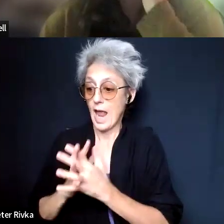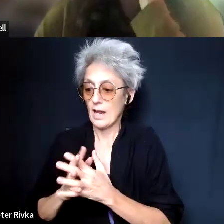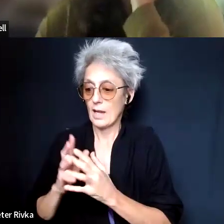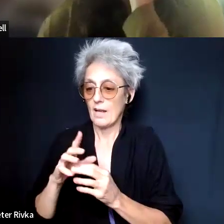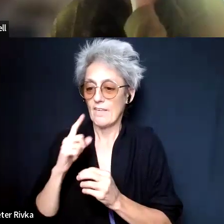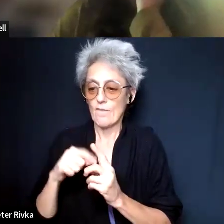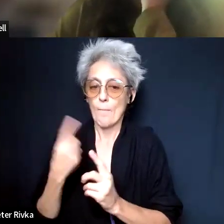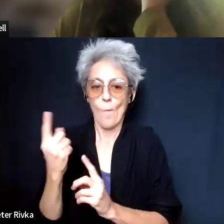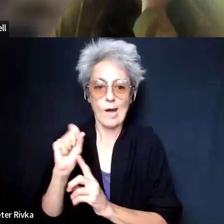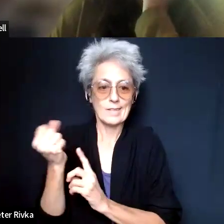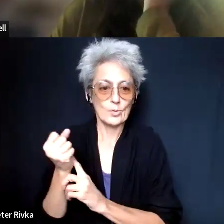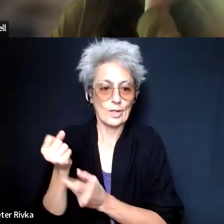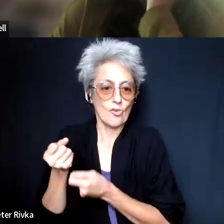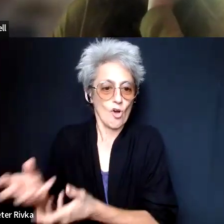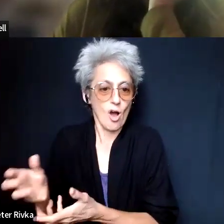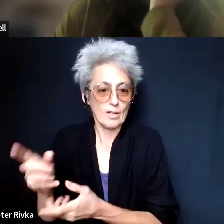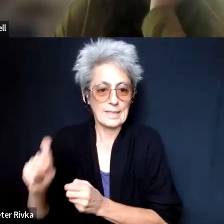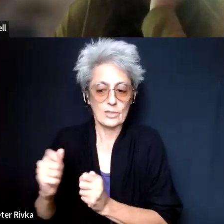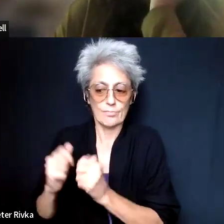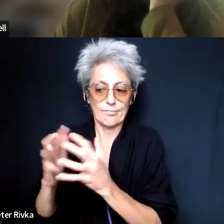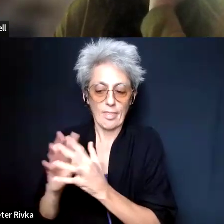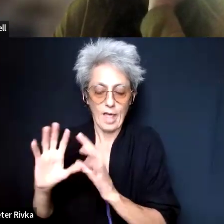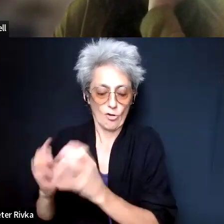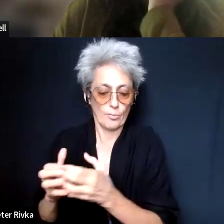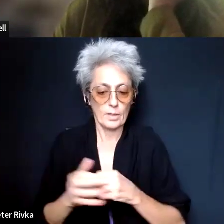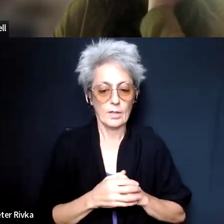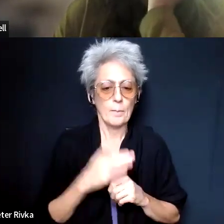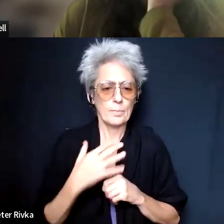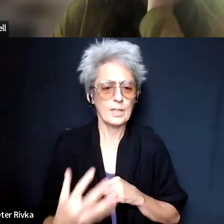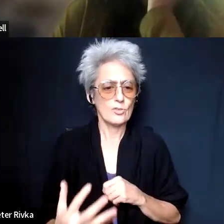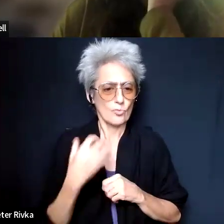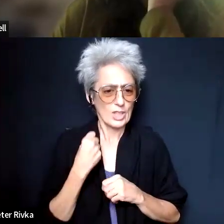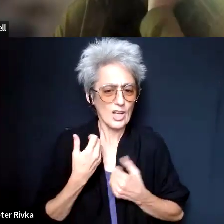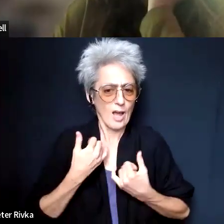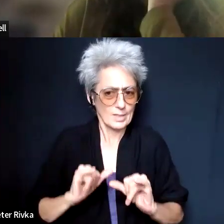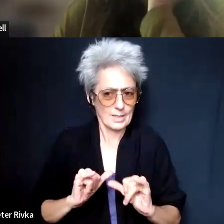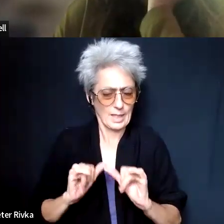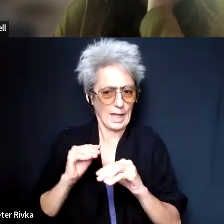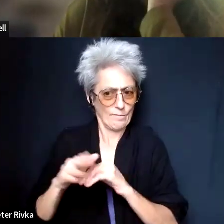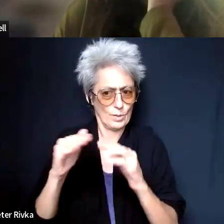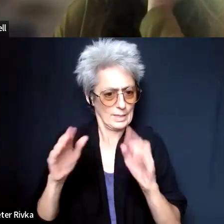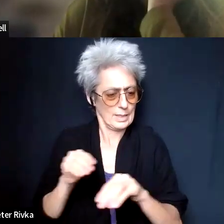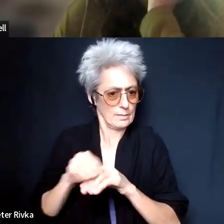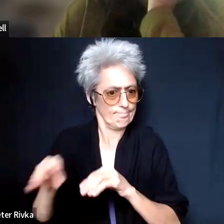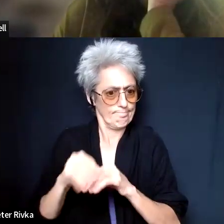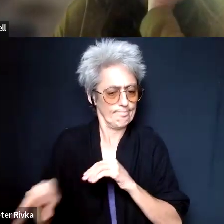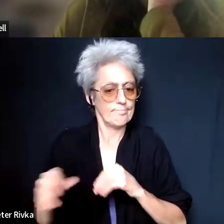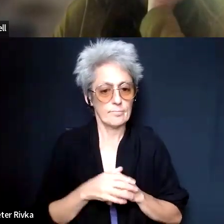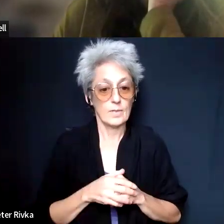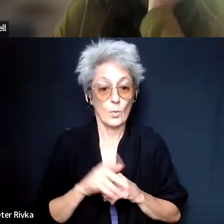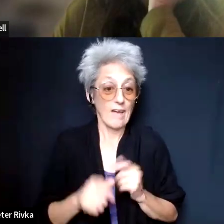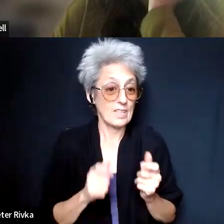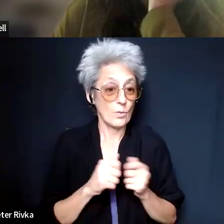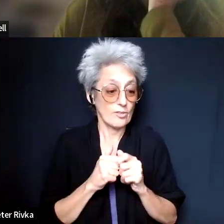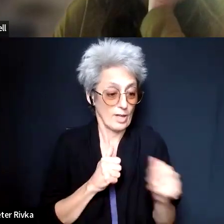think please reach out and keep influencing the system because we have to. We have to deal with transportation. We have to deal